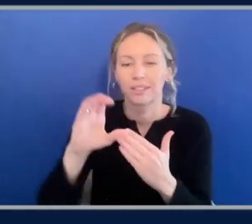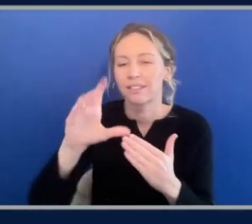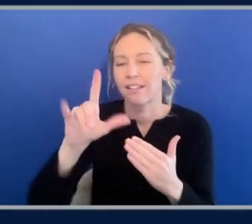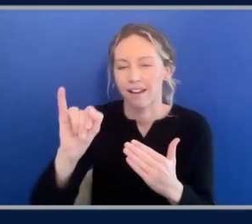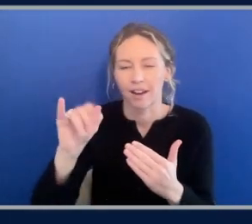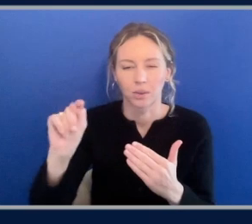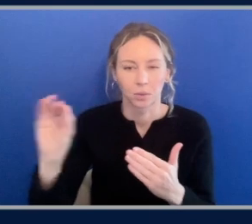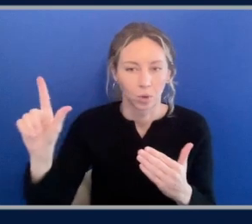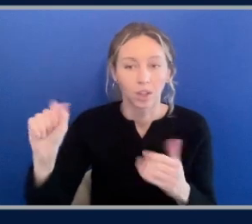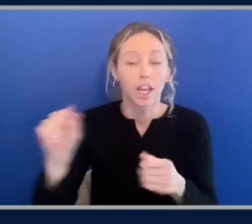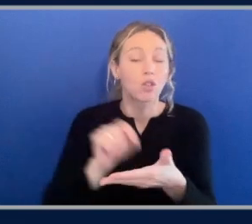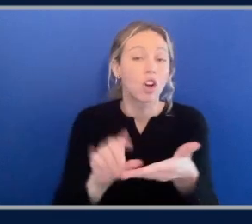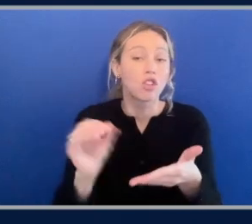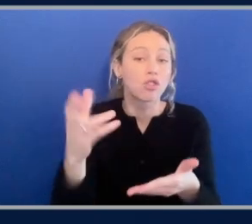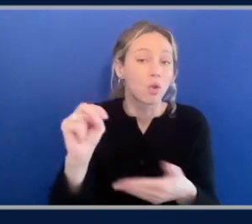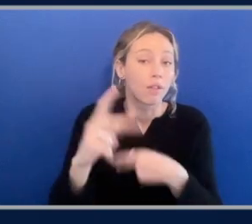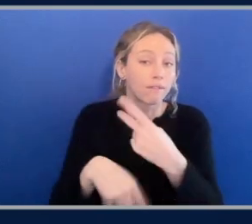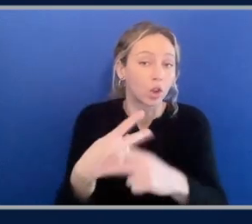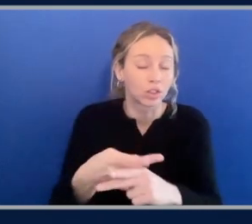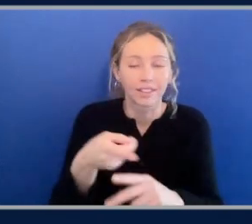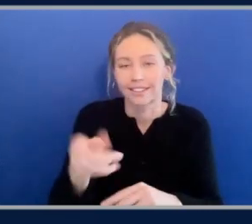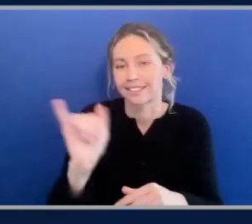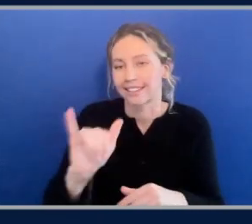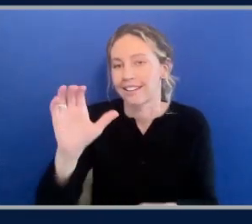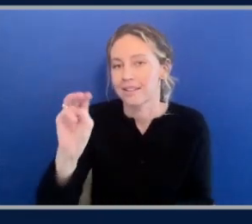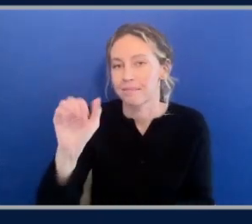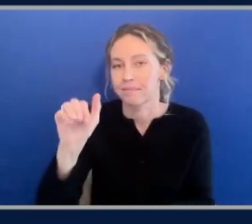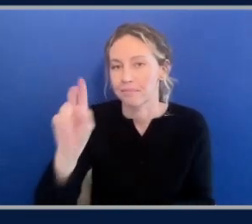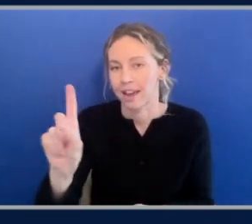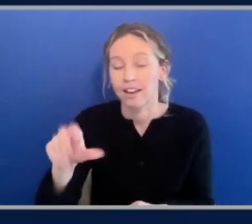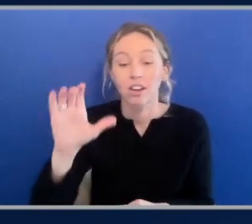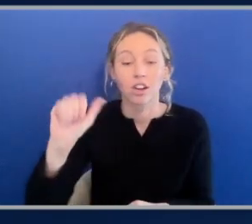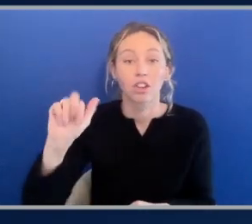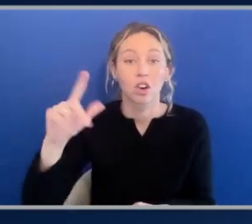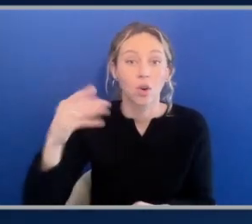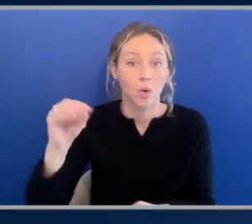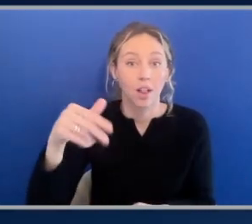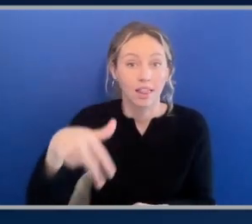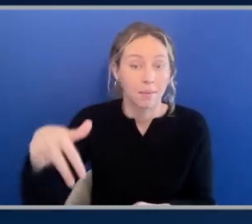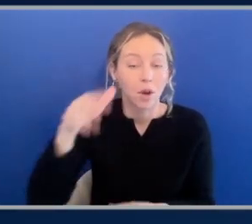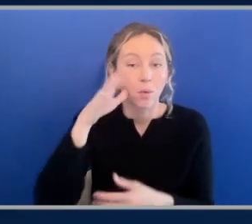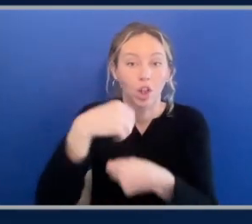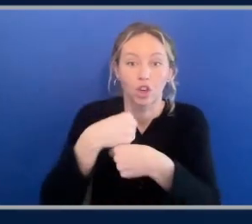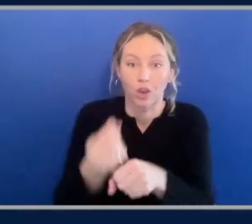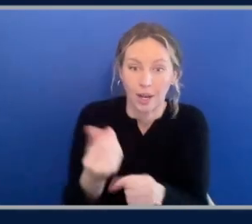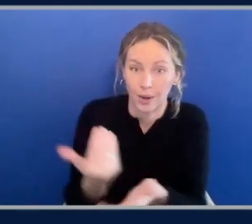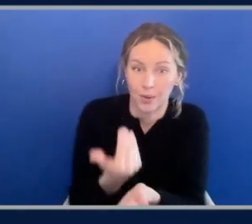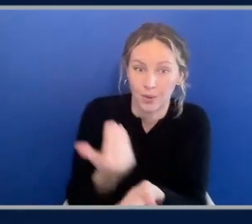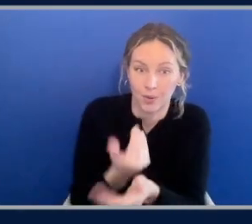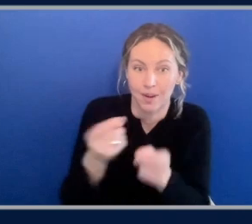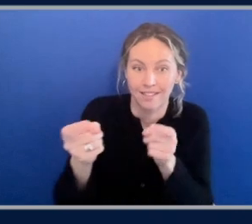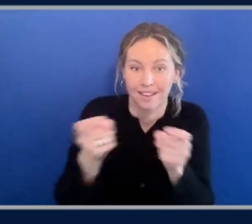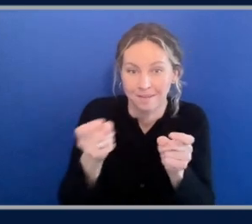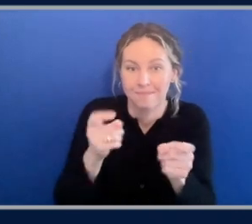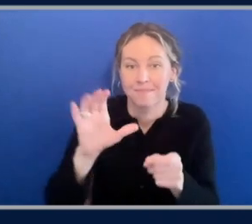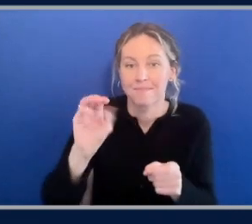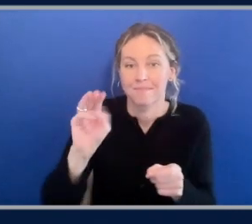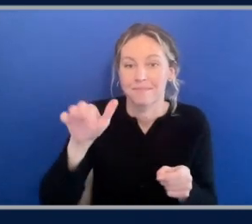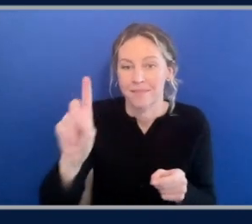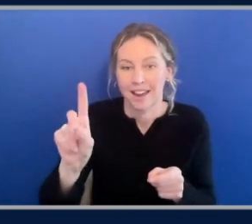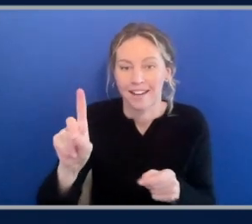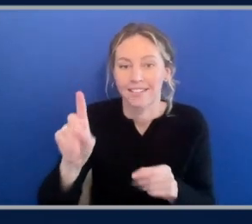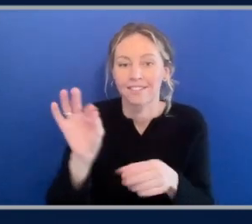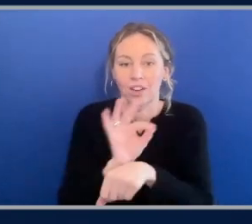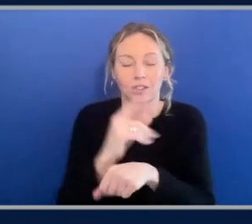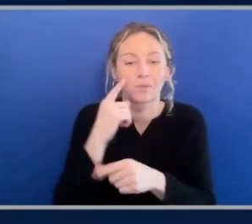can write your own version. In this case, it's like a command. So Cargo Lambda will create a new Rust-based Lambda function for Cargo, and we can do that right now. So let's